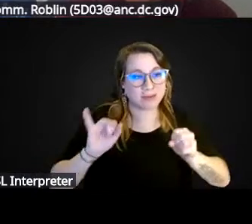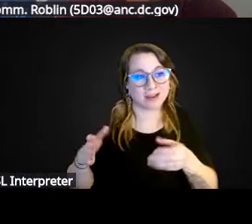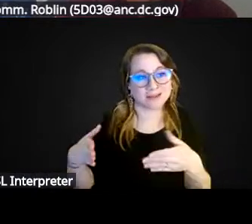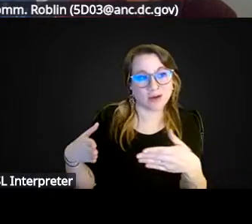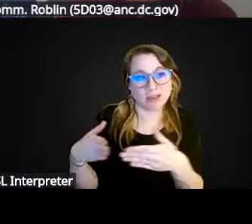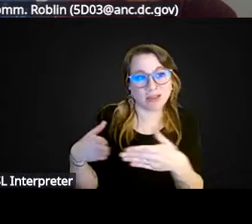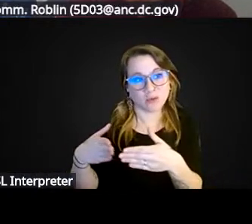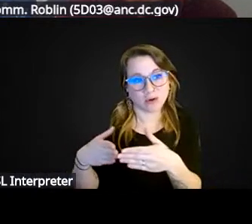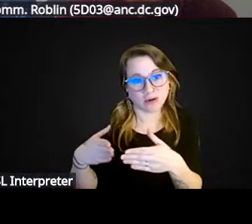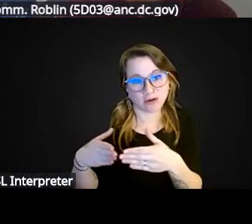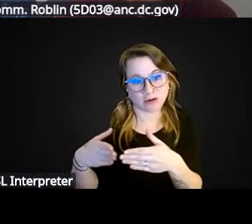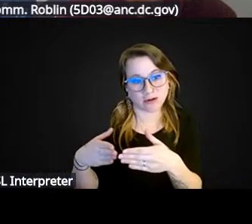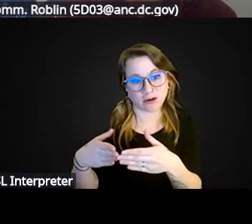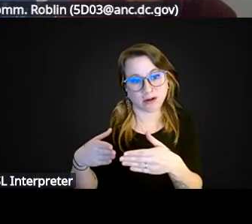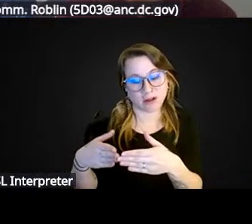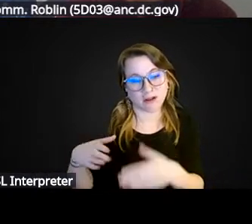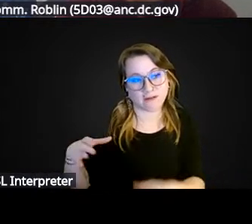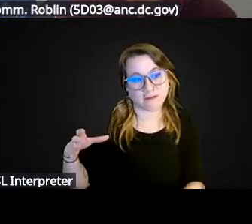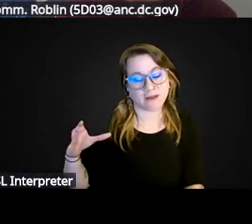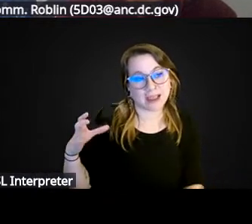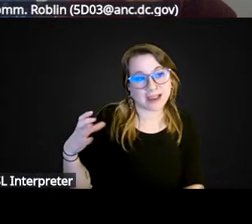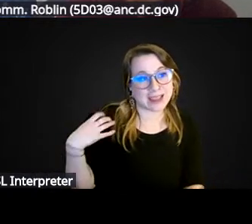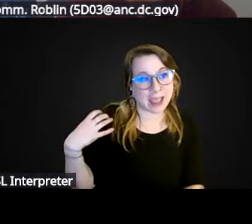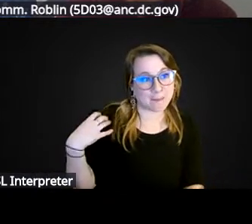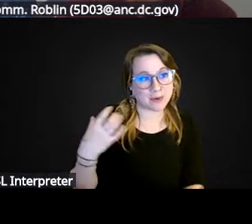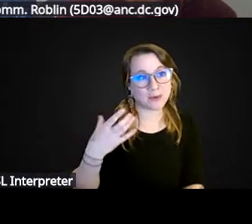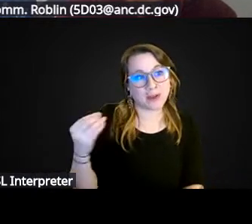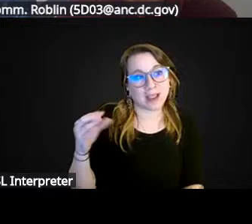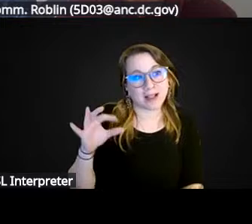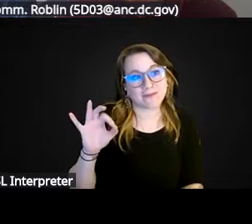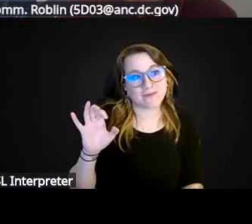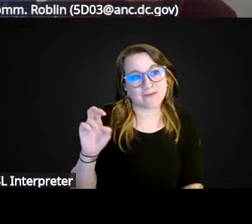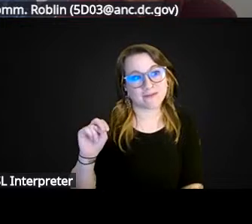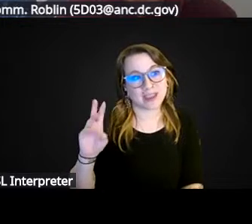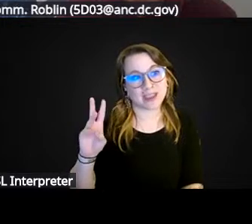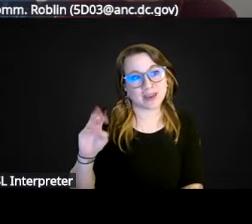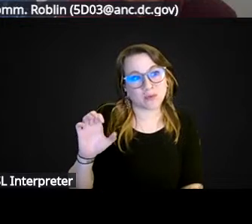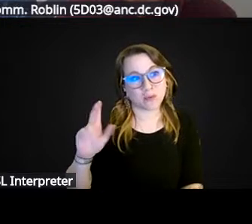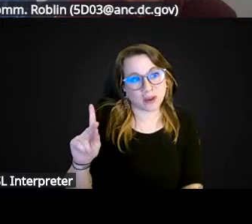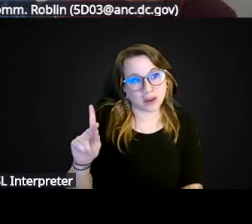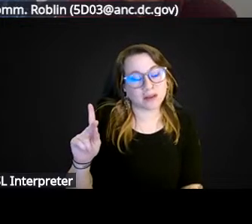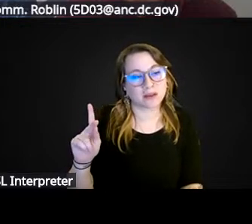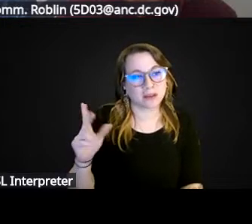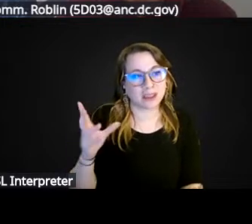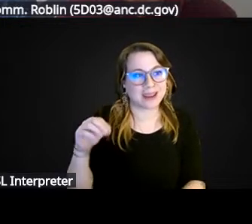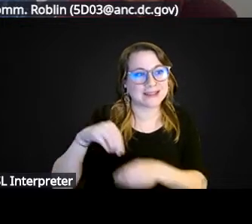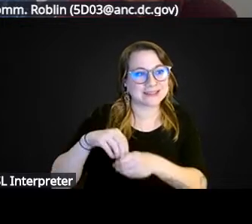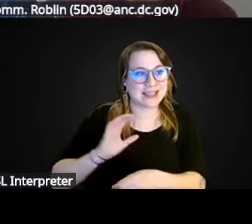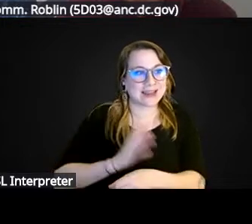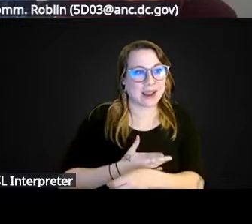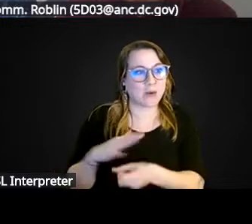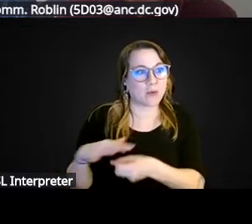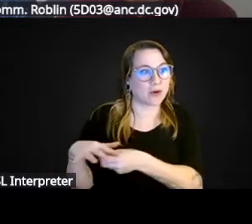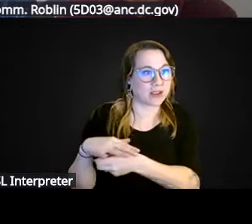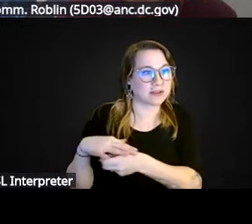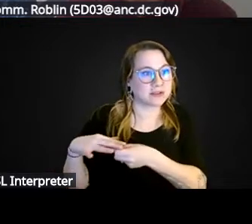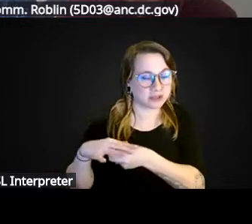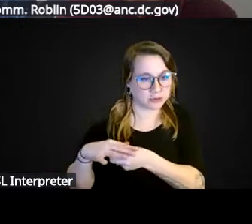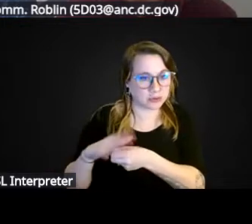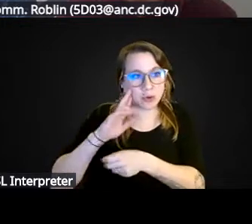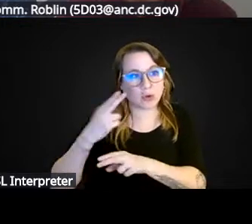of Capitol and Fenwick, and it's actually in our residential neighborhood. They